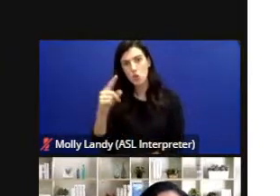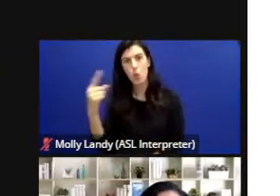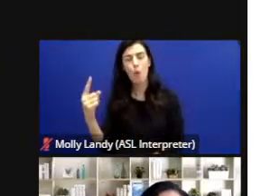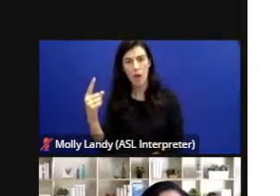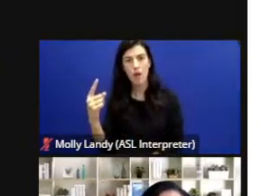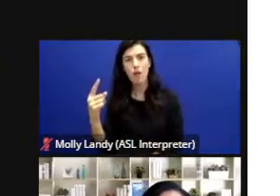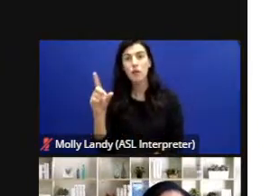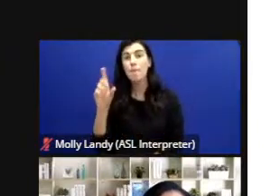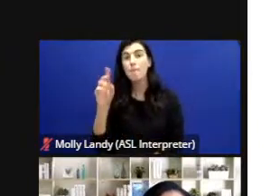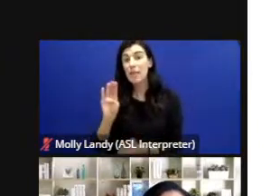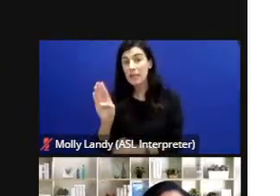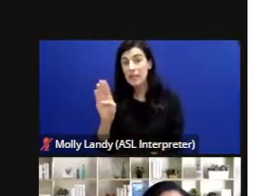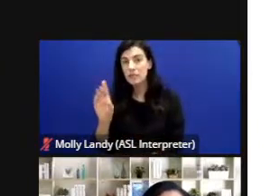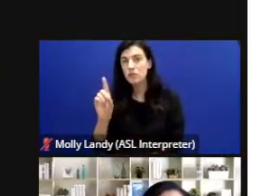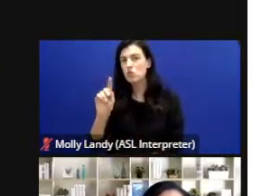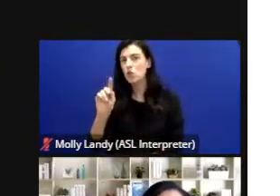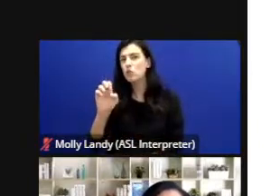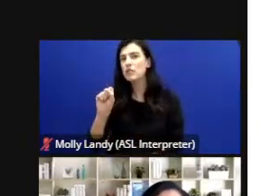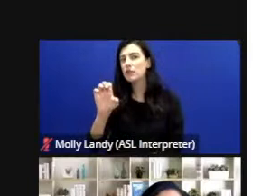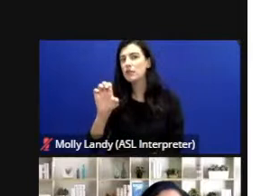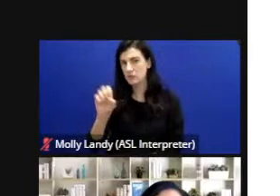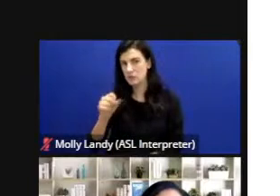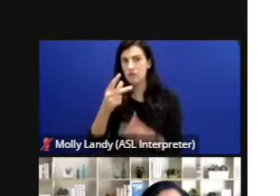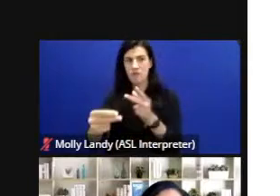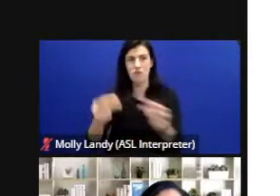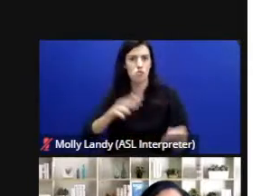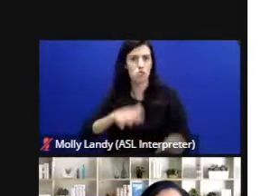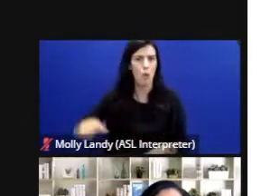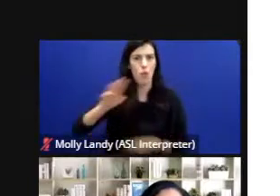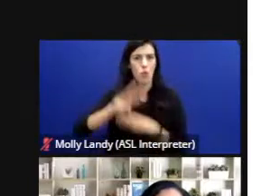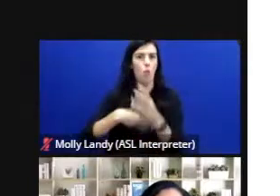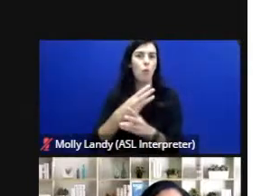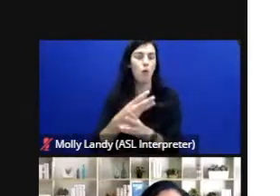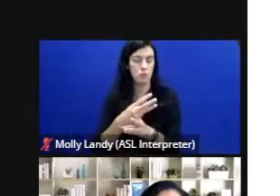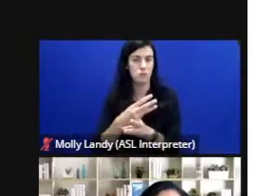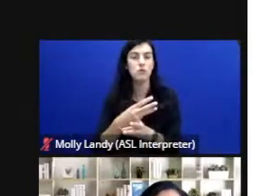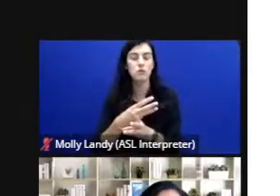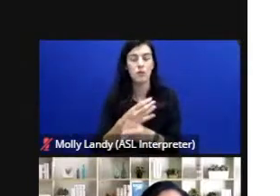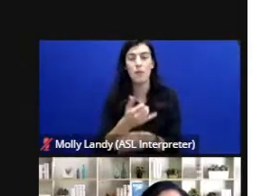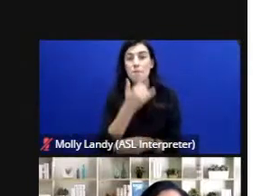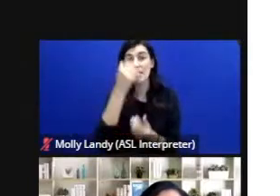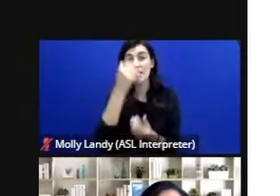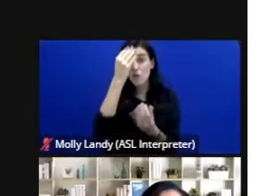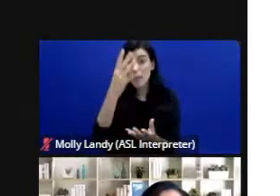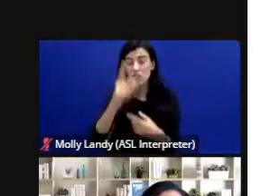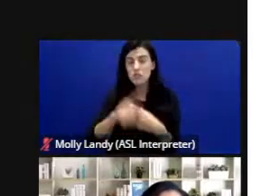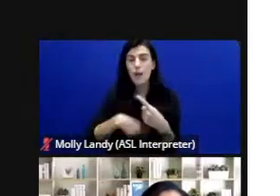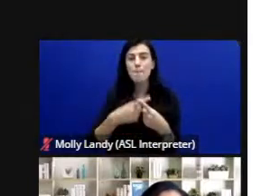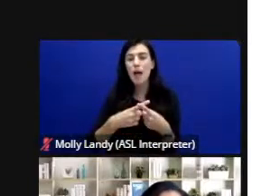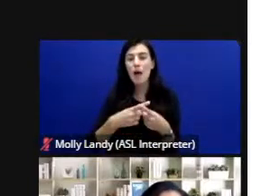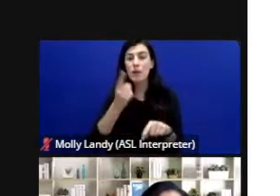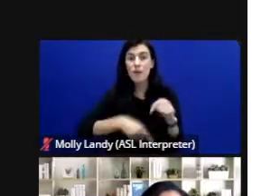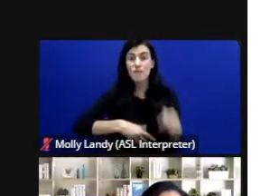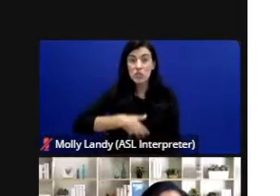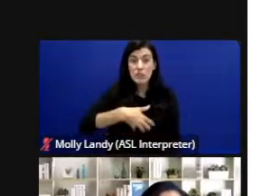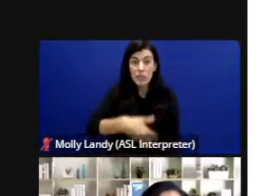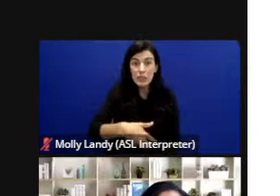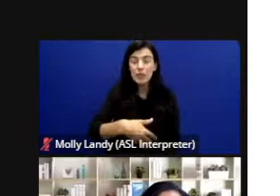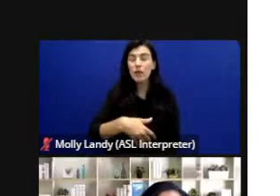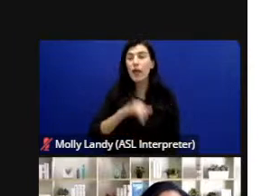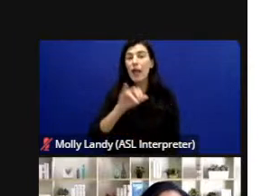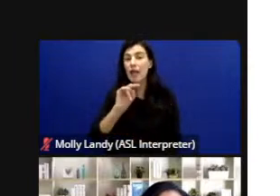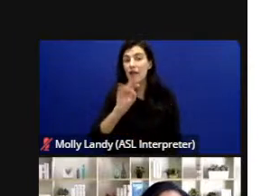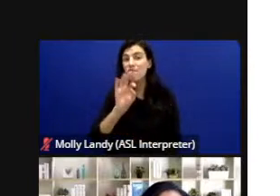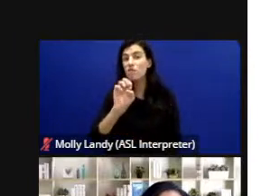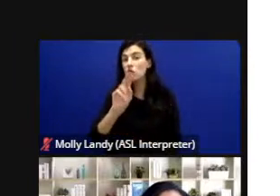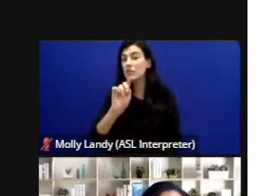doses that have been given worldwide. That misinformation about infertility caused by the vaccination is